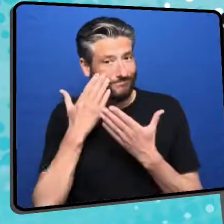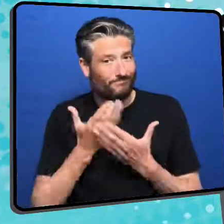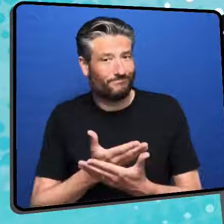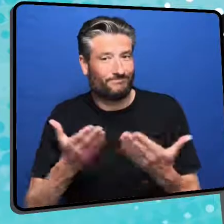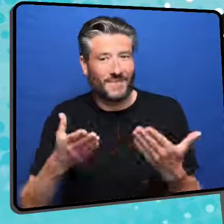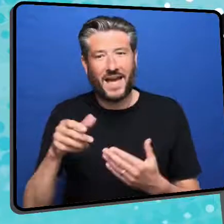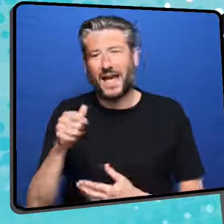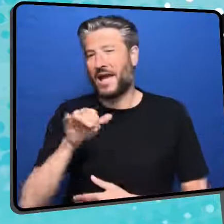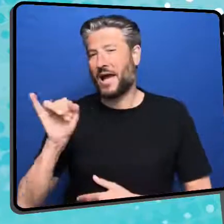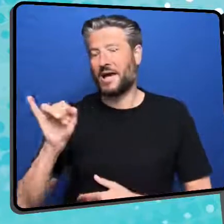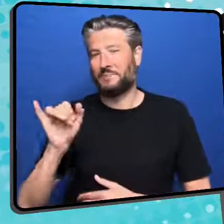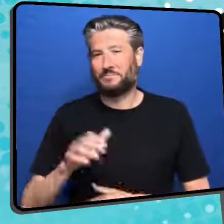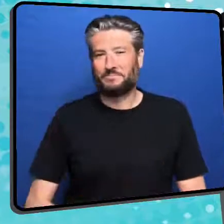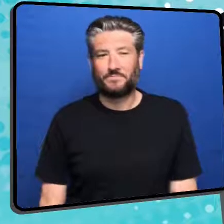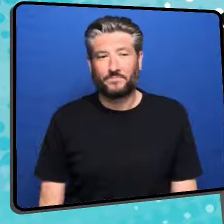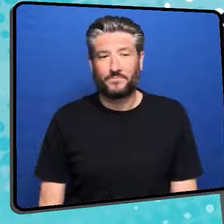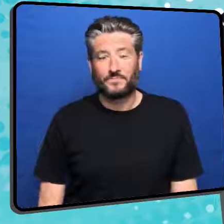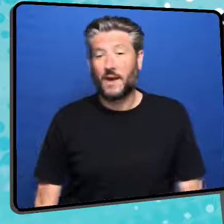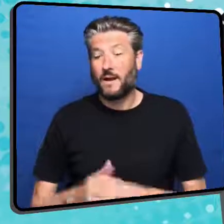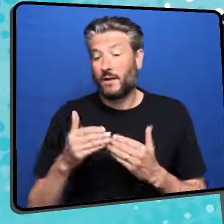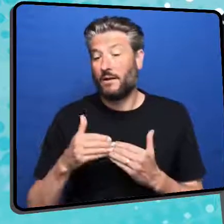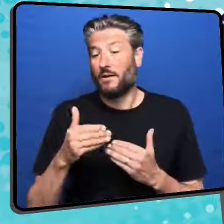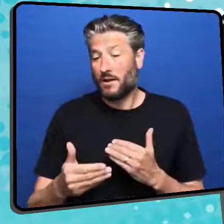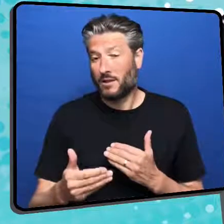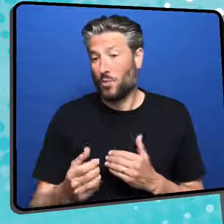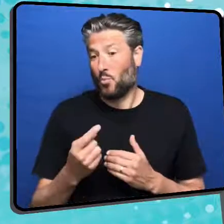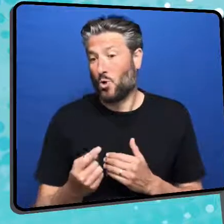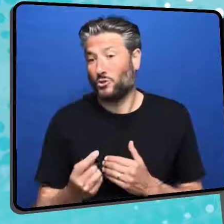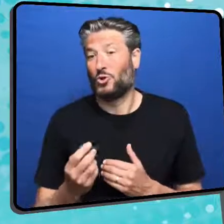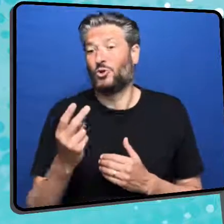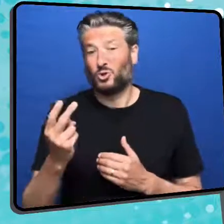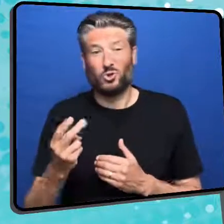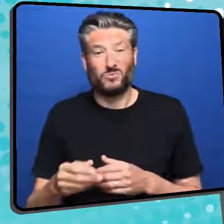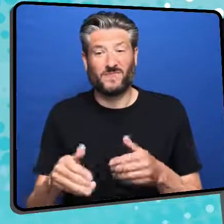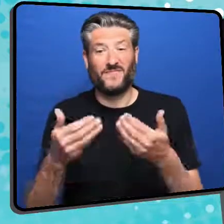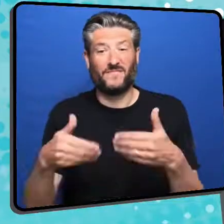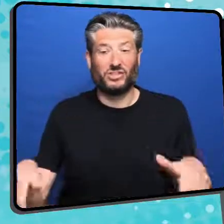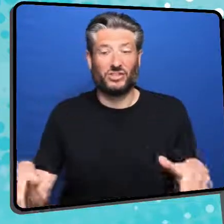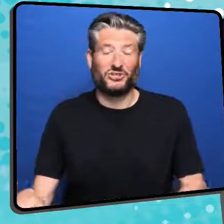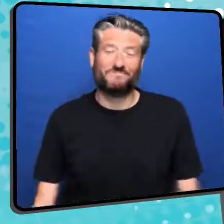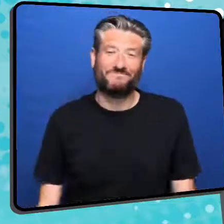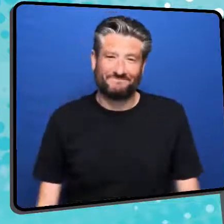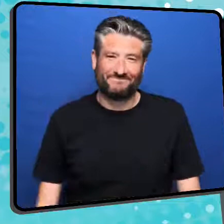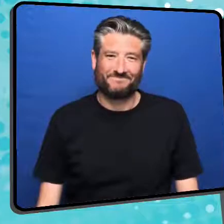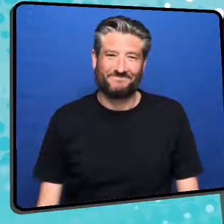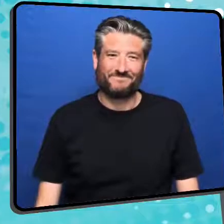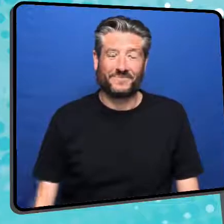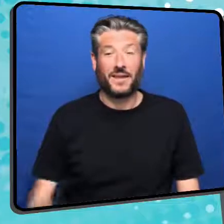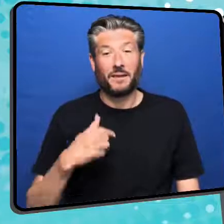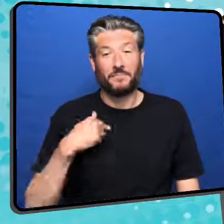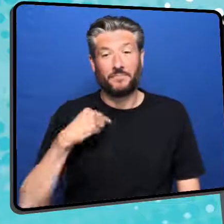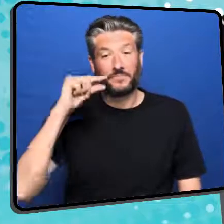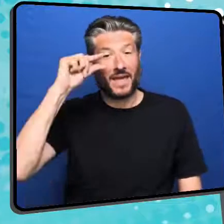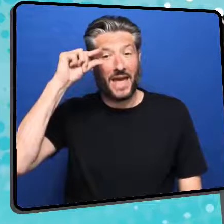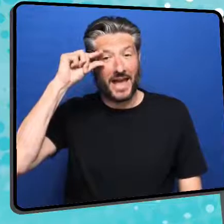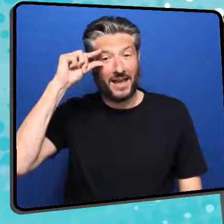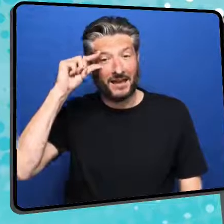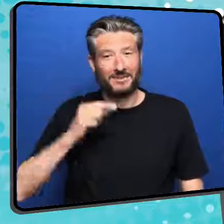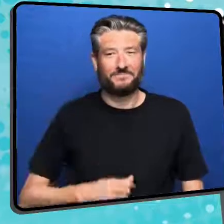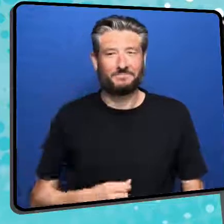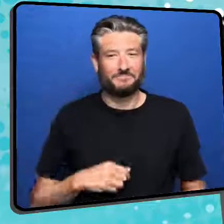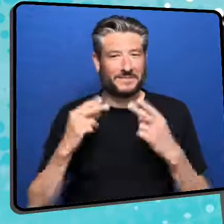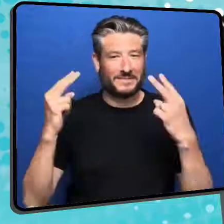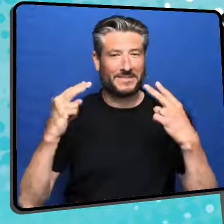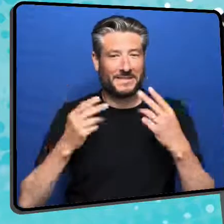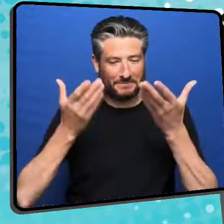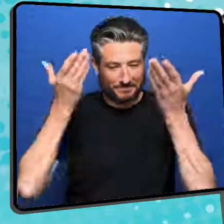more episodes to go. My name is Henk Boelman, and I'm a white male with brown hair, wearing glasses, and today I'm wearing a